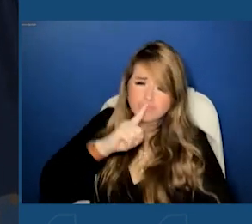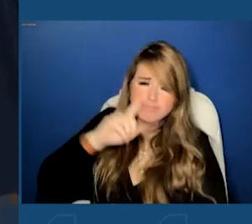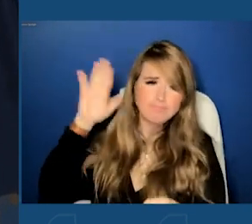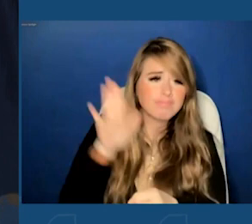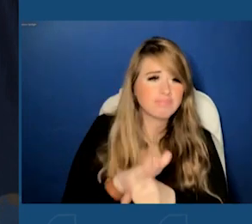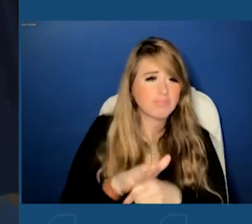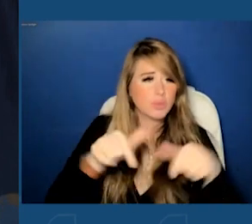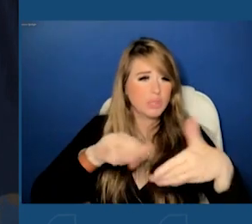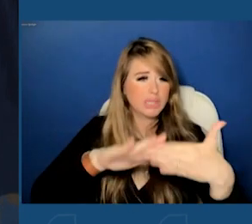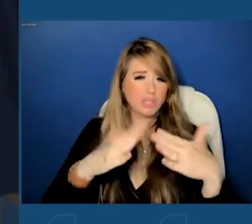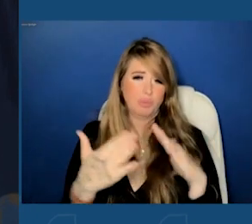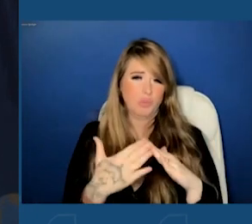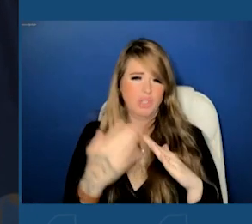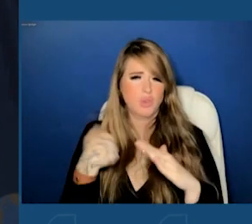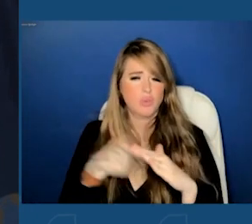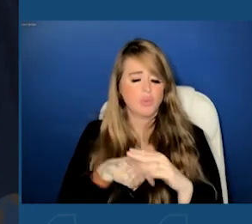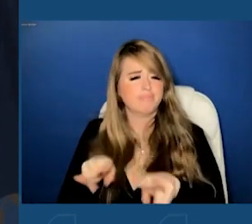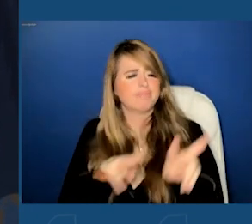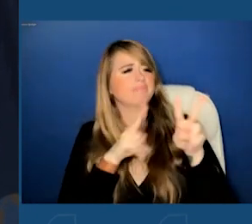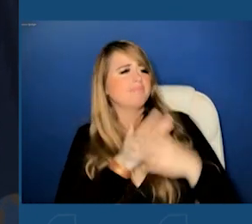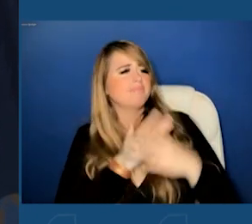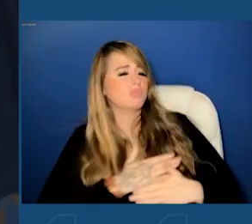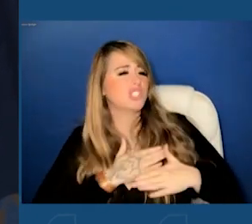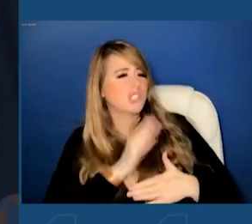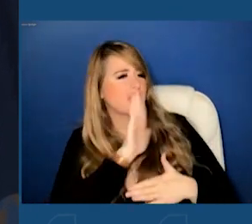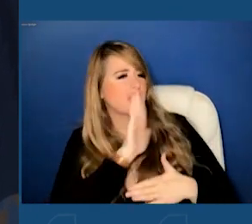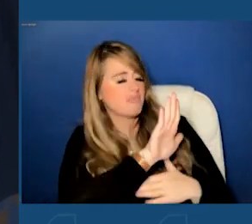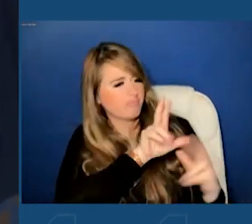here. I tell everyone